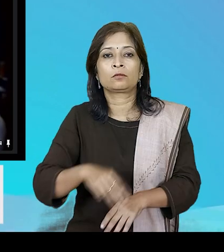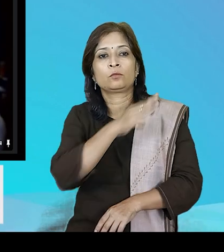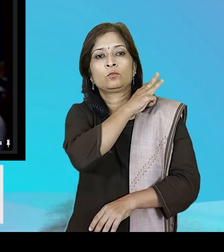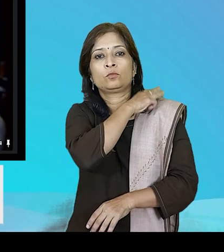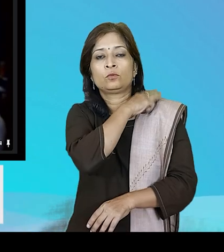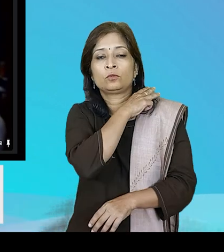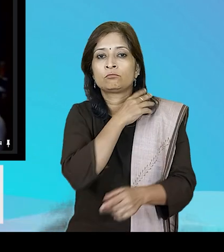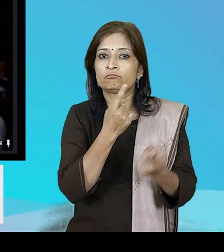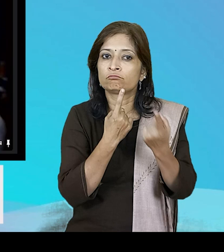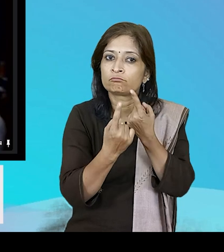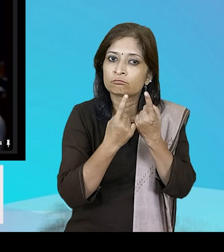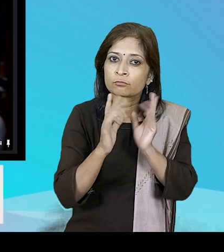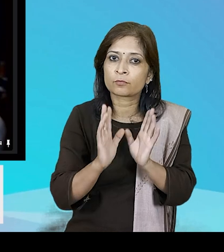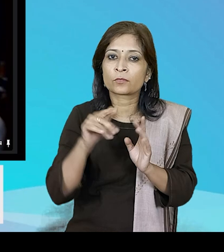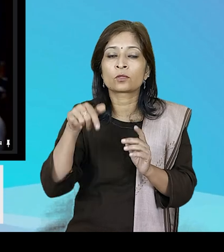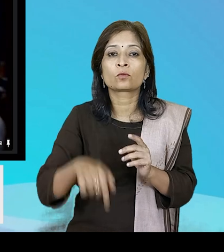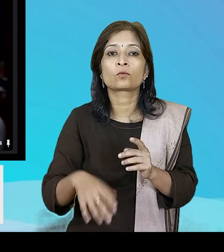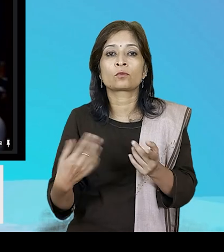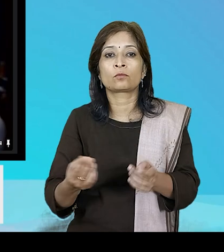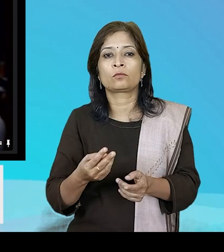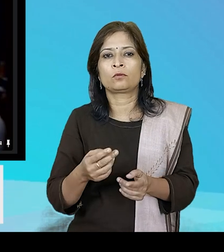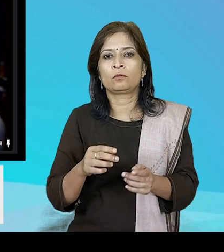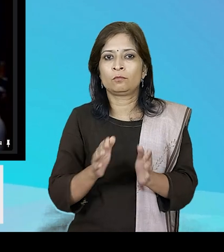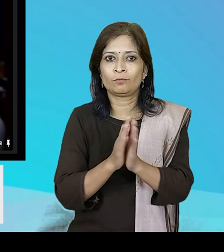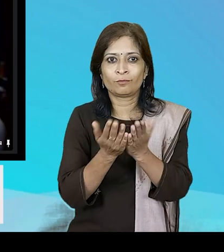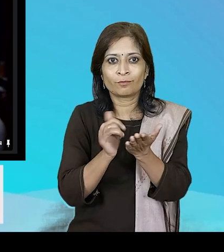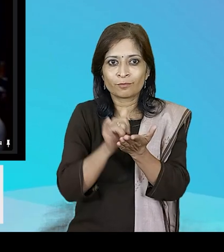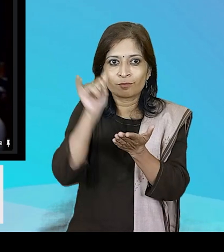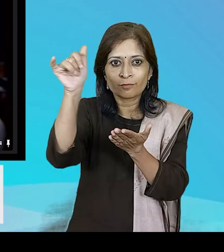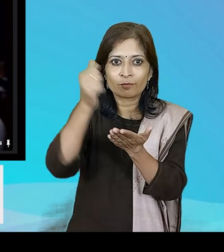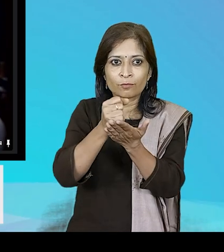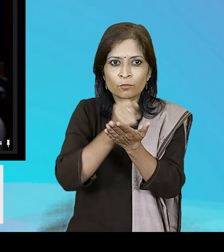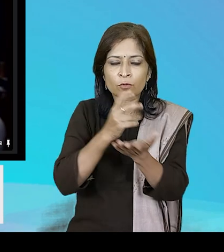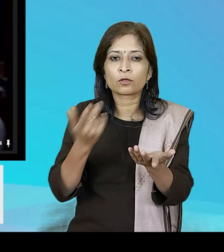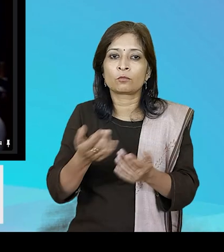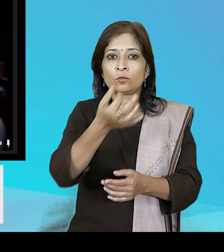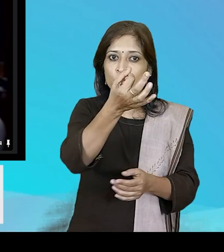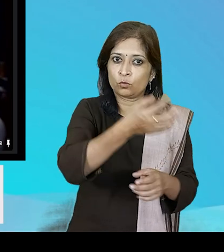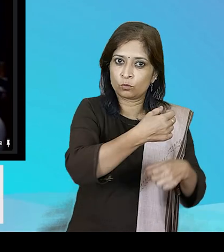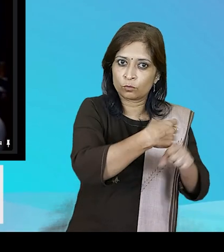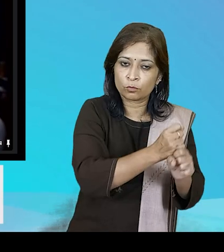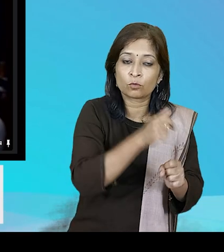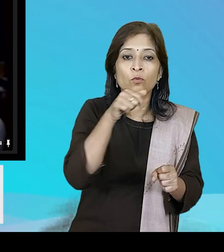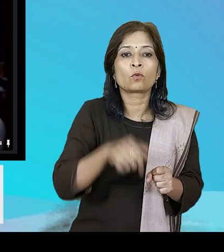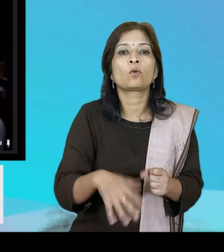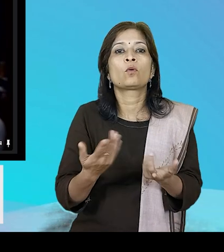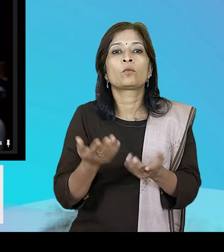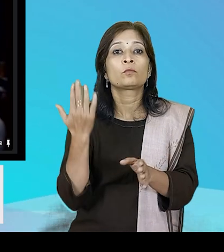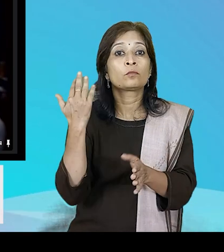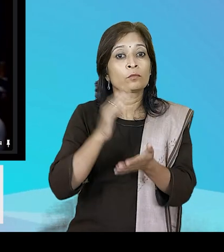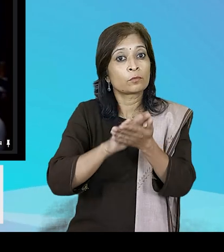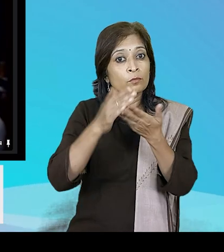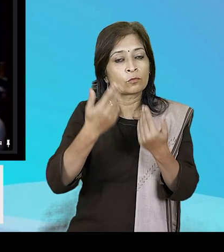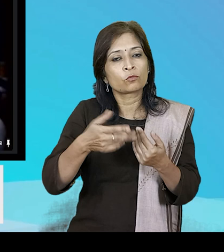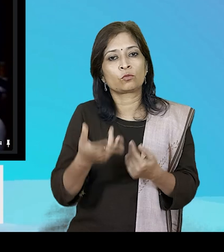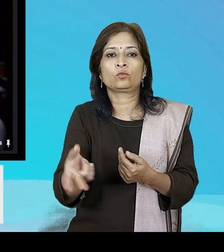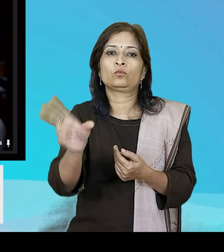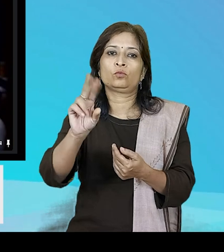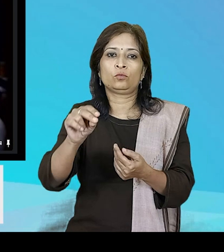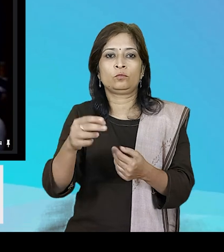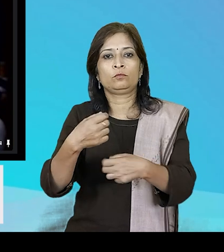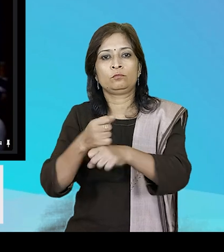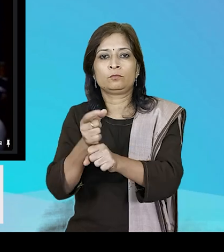clearance certificates. Mhm. Within the passport services, we offer both issue of fresh passport and reissue of